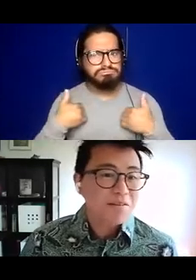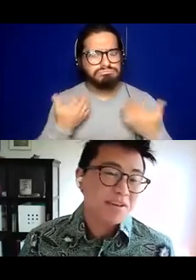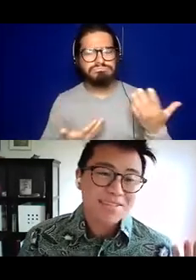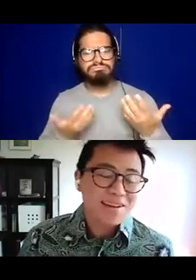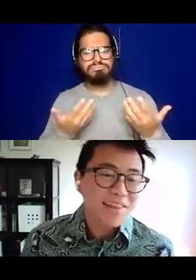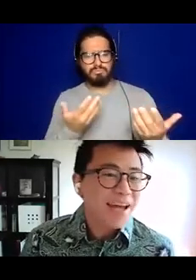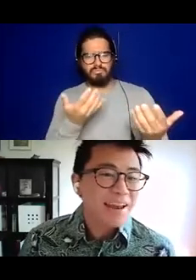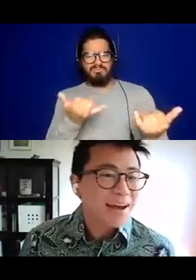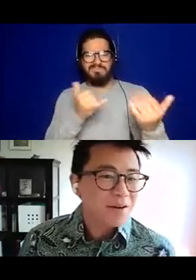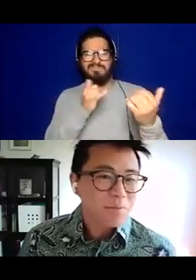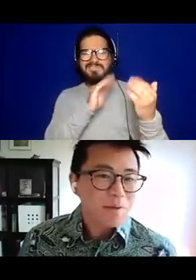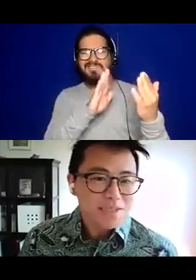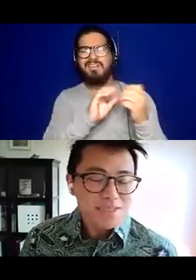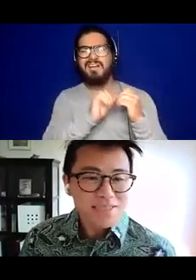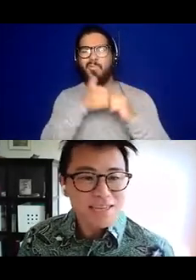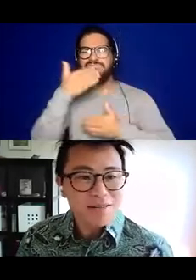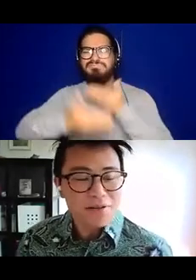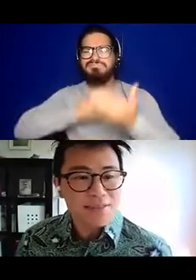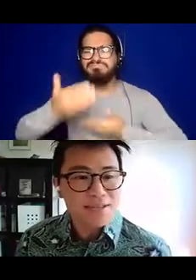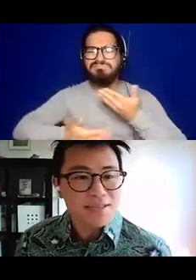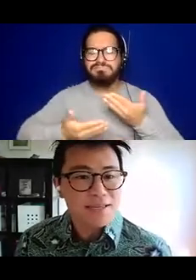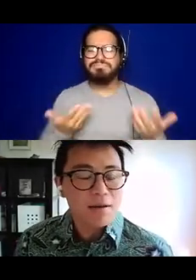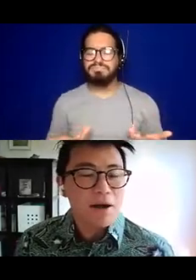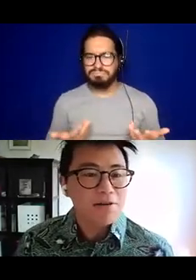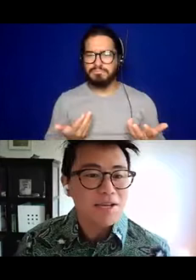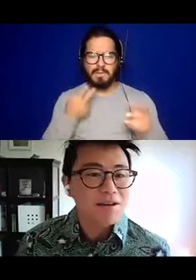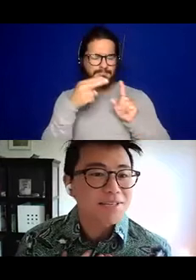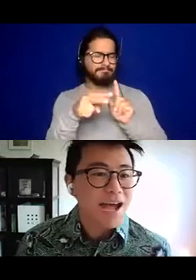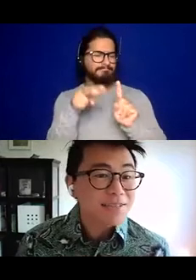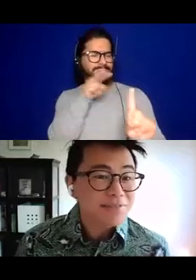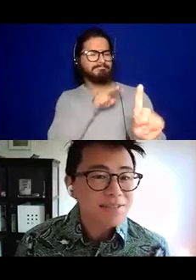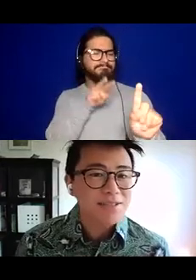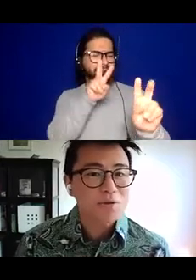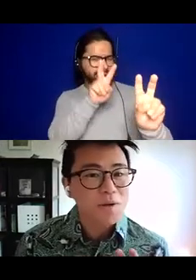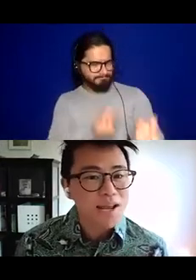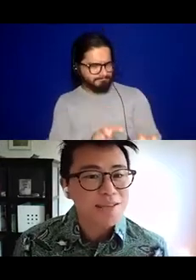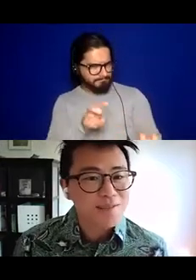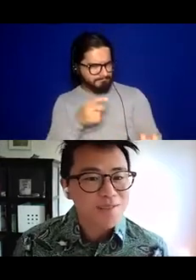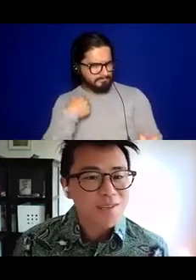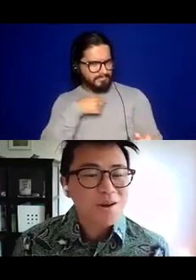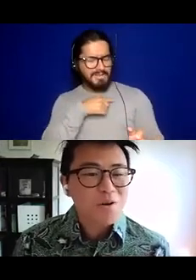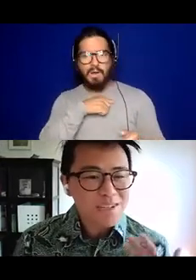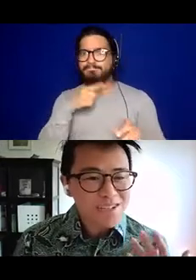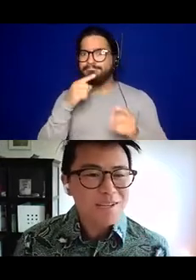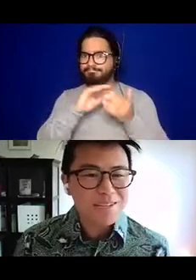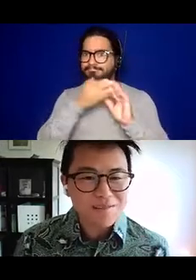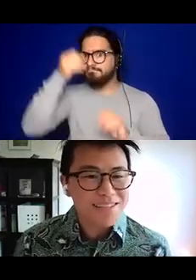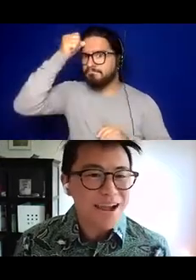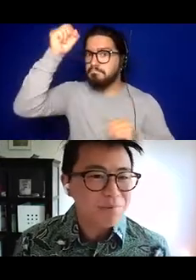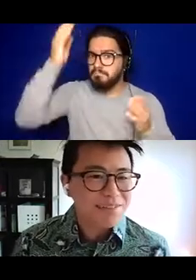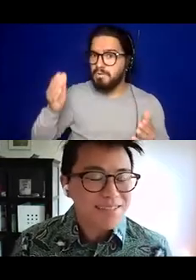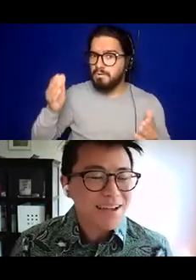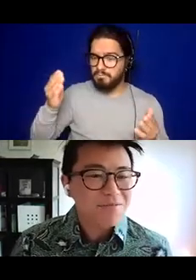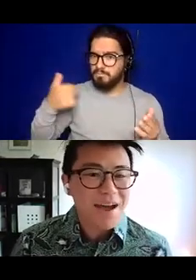that we all face now and then. Just taking a look at things and thinking about ourselves as activists, as organizers. what should we do